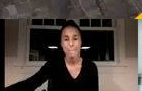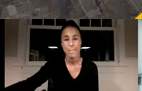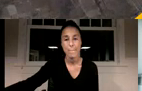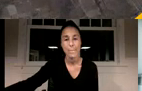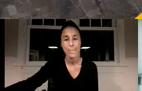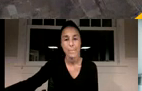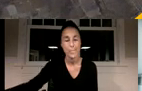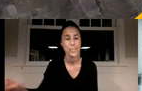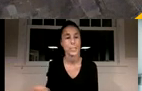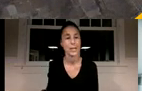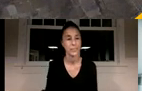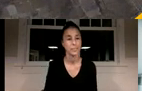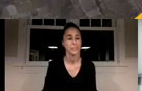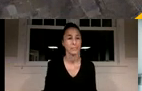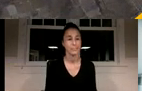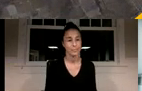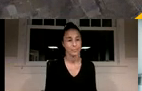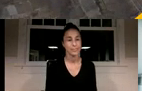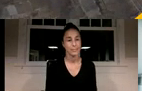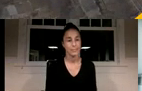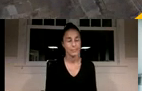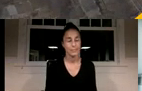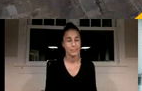or comments for the nominations. And